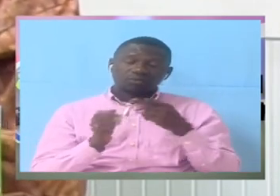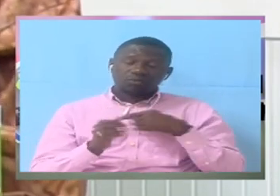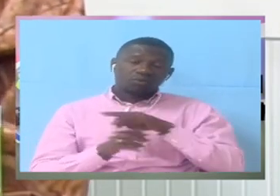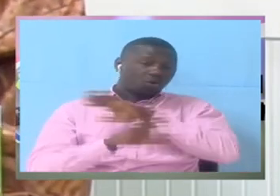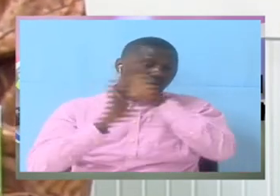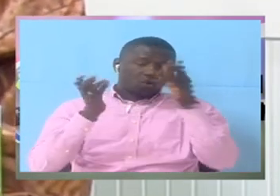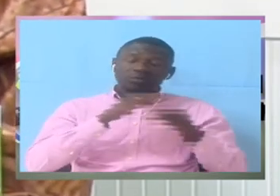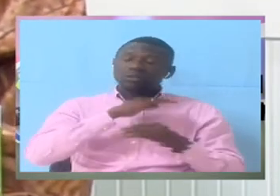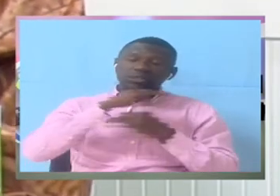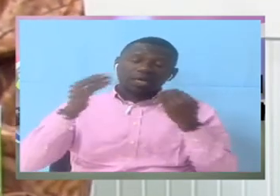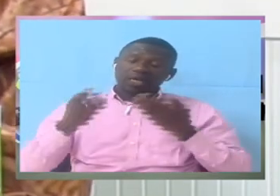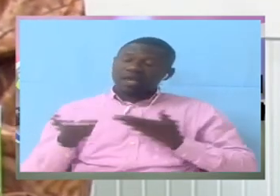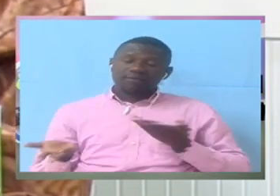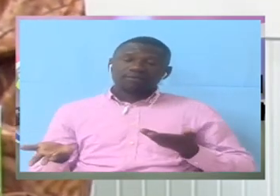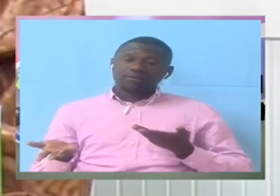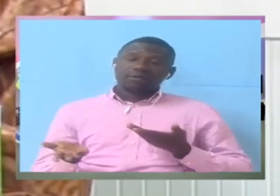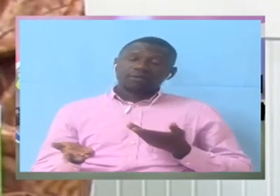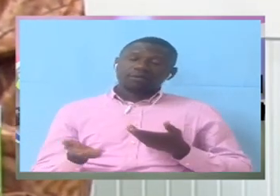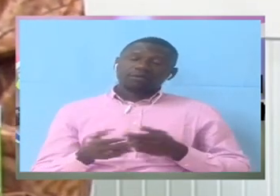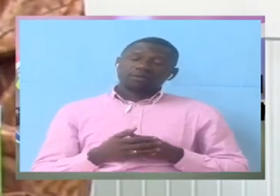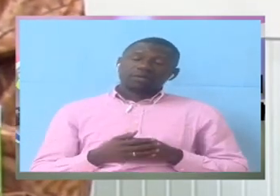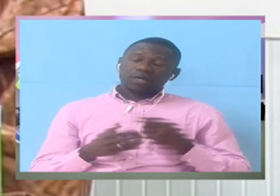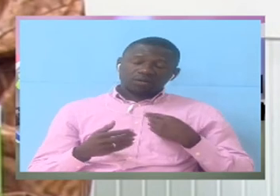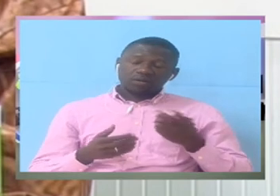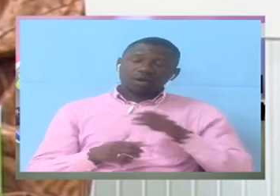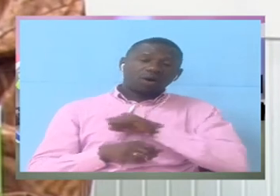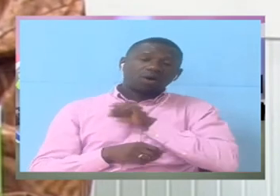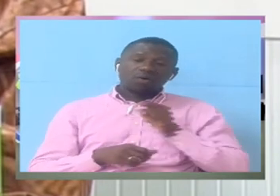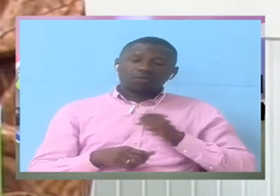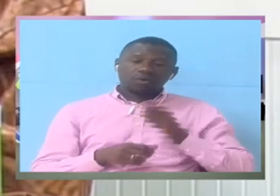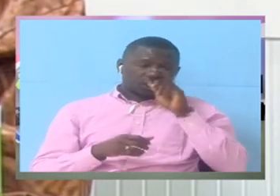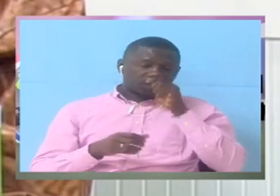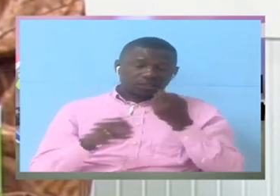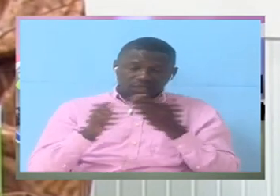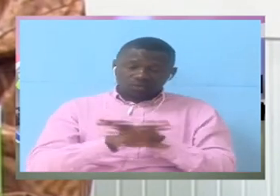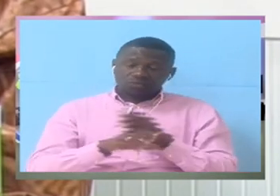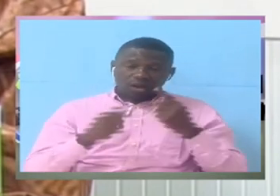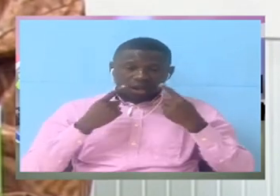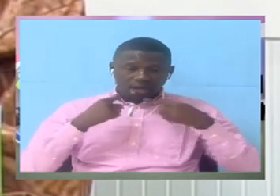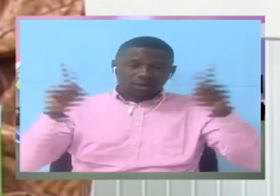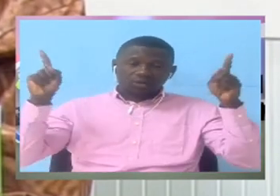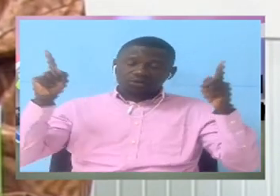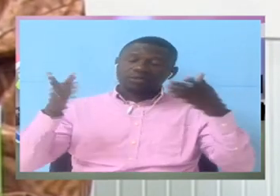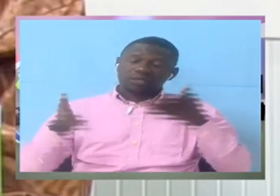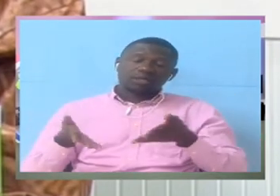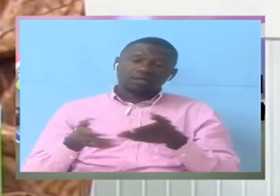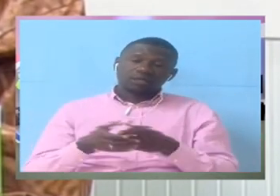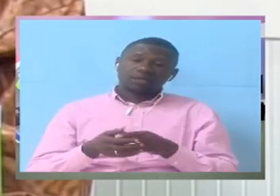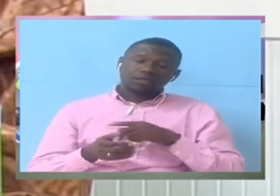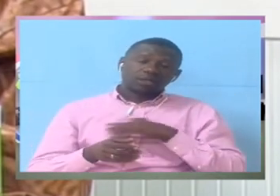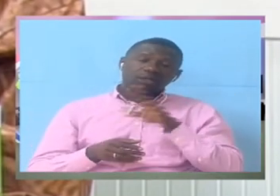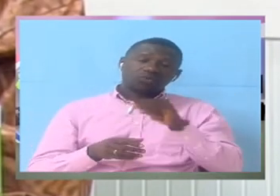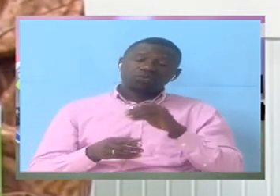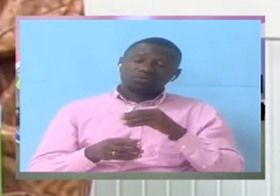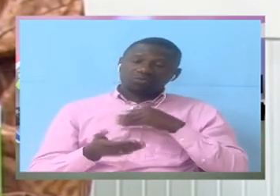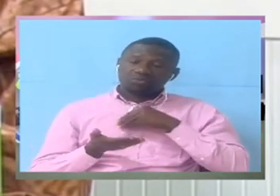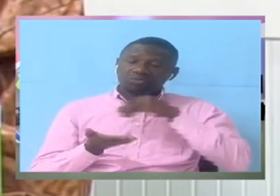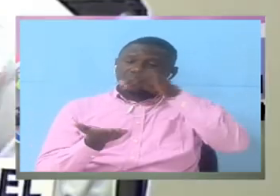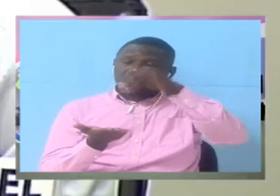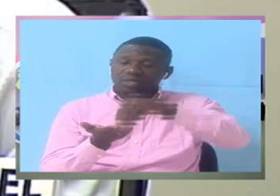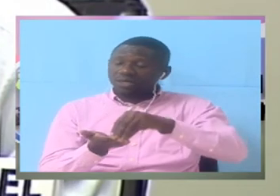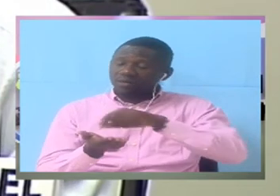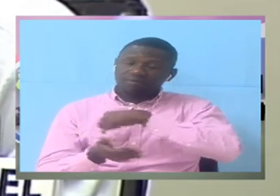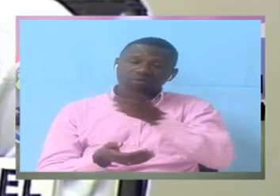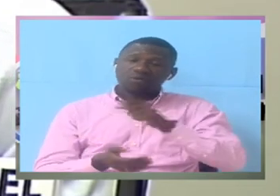our deaths were announced here and they did the necessary things for us. You mean